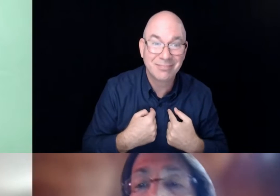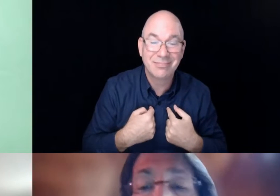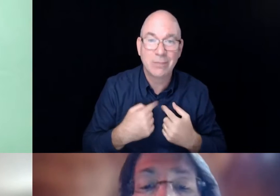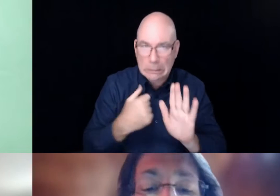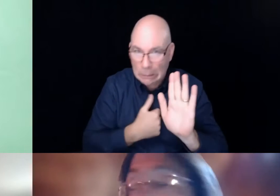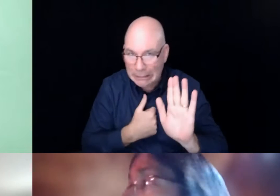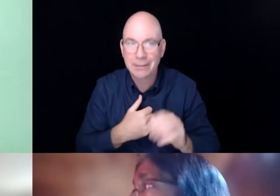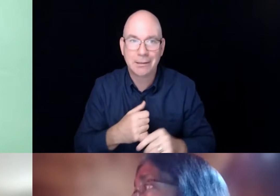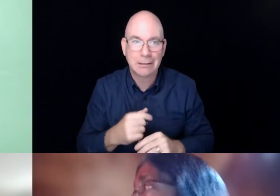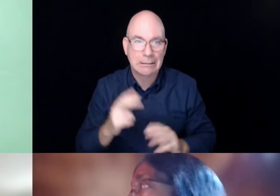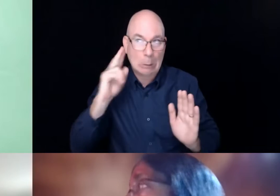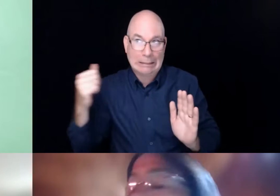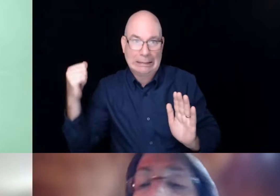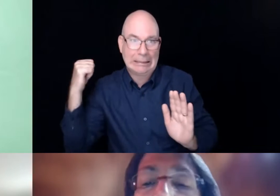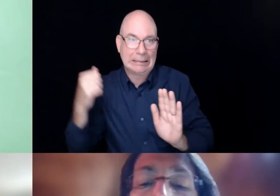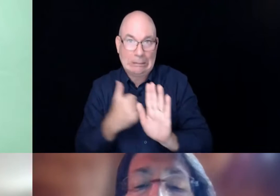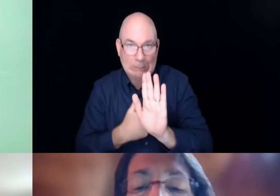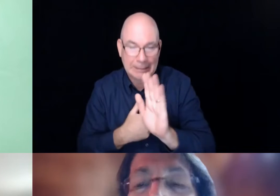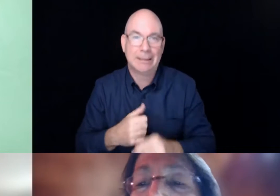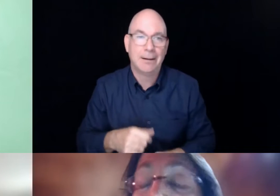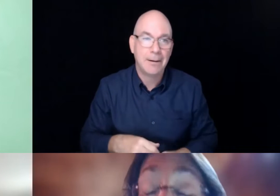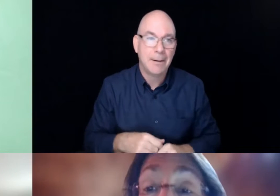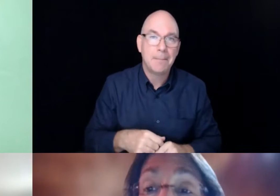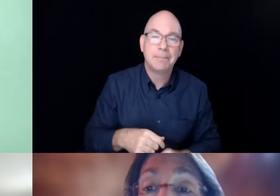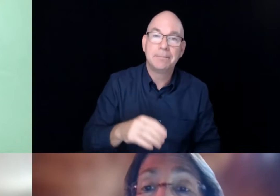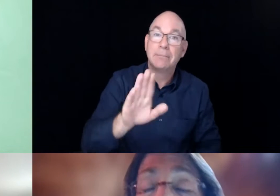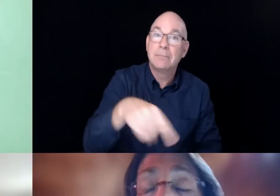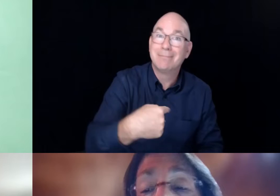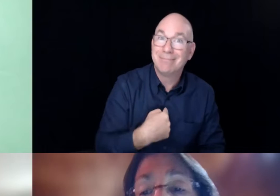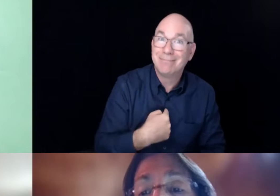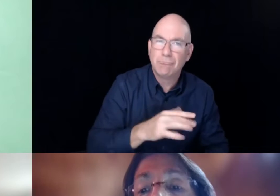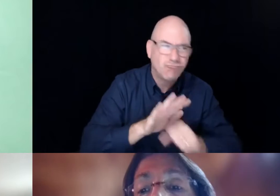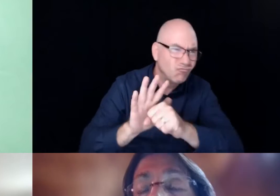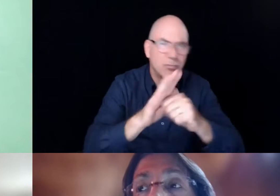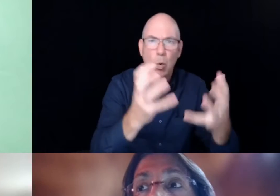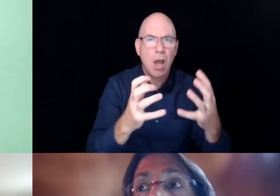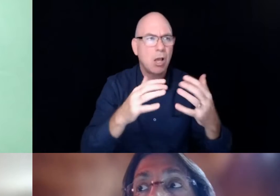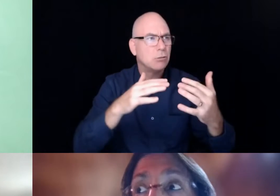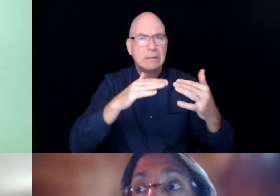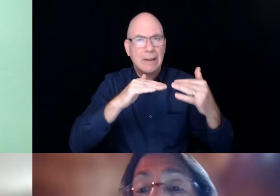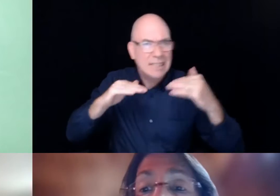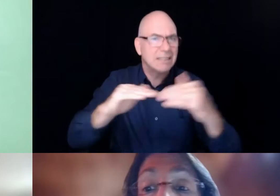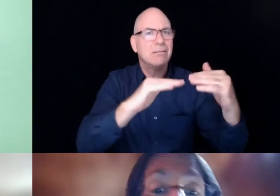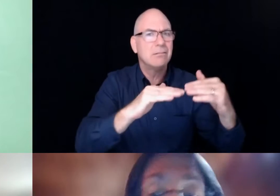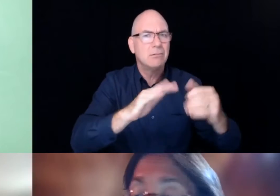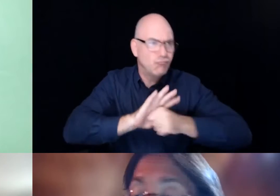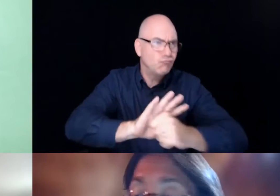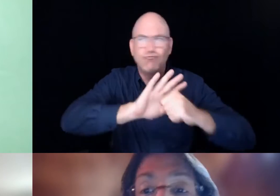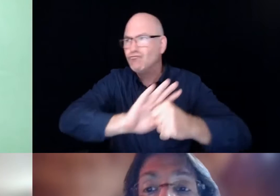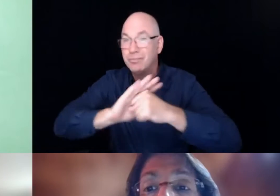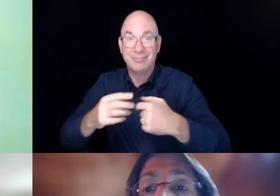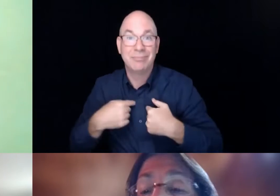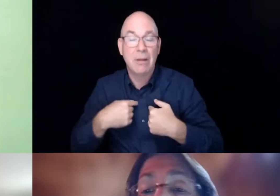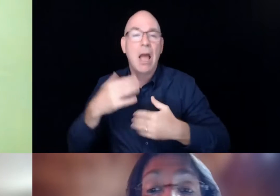sorry, there is a little noise in the background here. So I was a social justice advocate. And as I